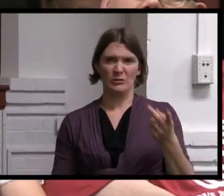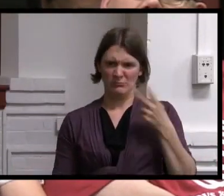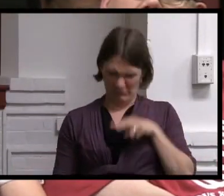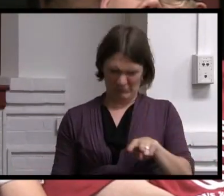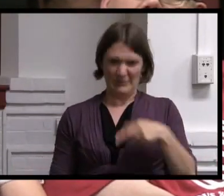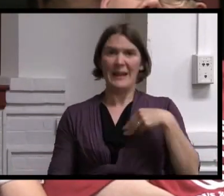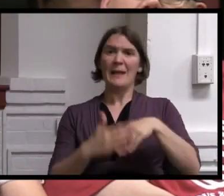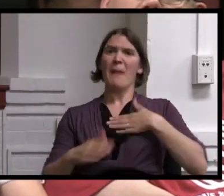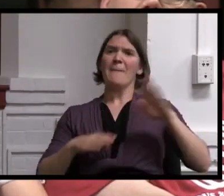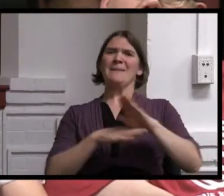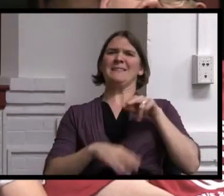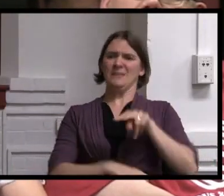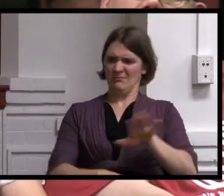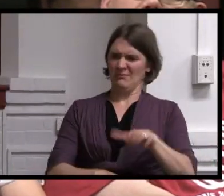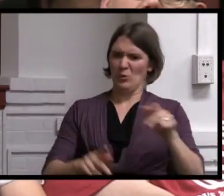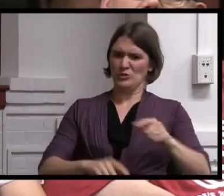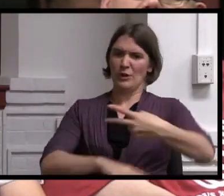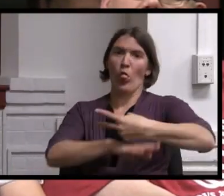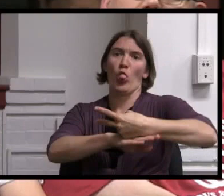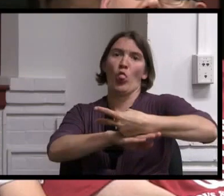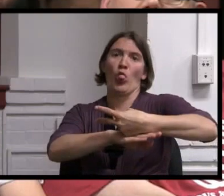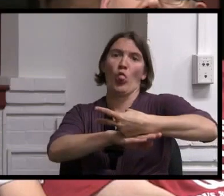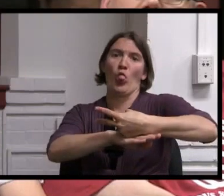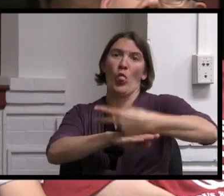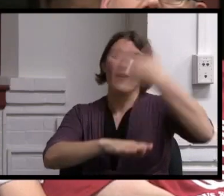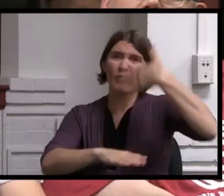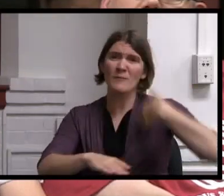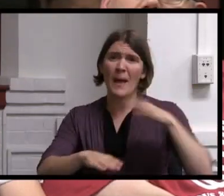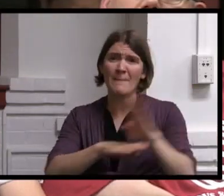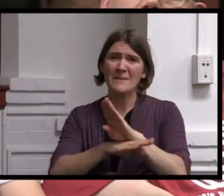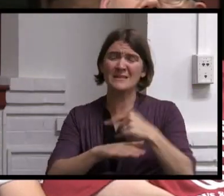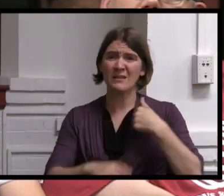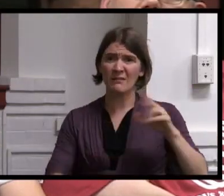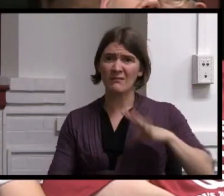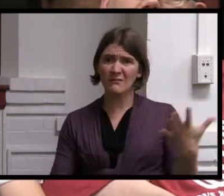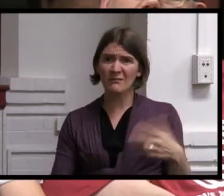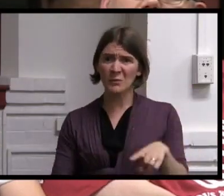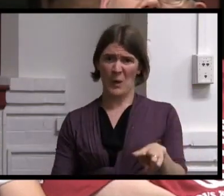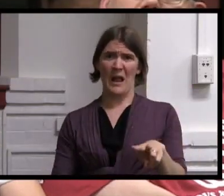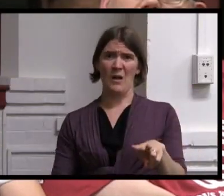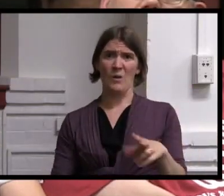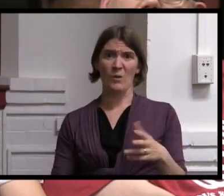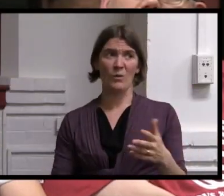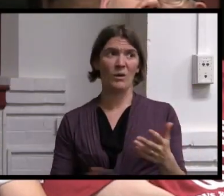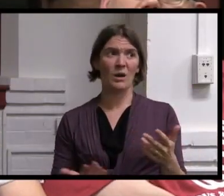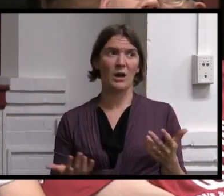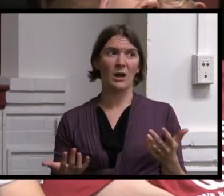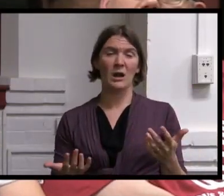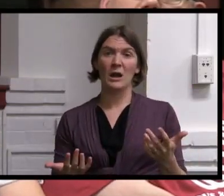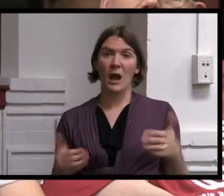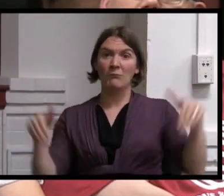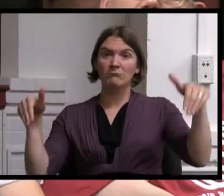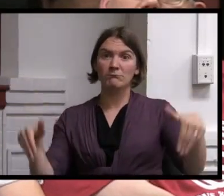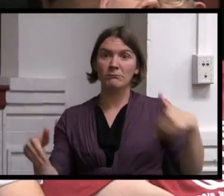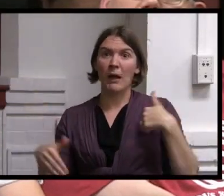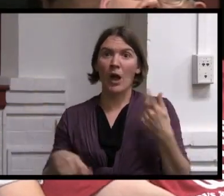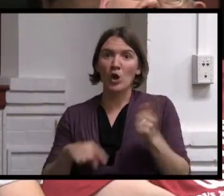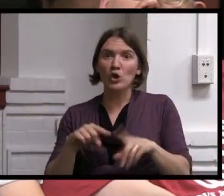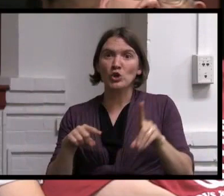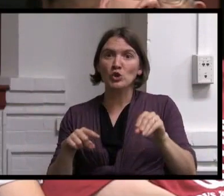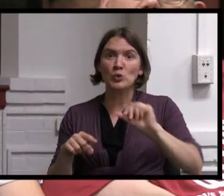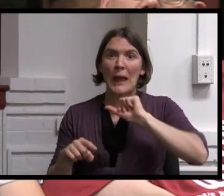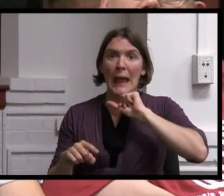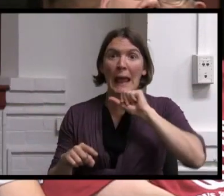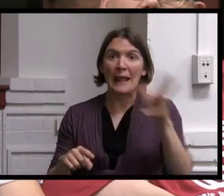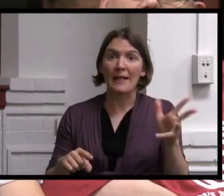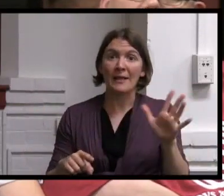sidewalk in front of their business. I was absolutely appalled. and there wasn't really anything that we could do about